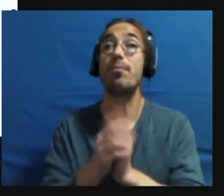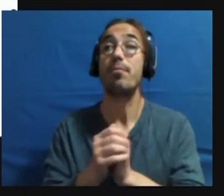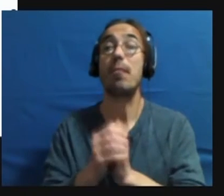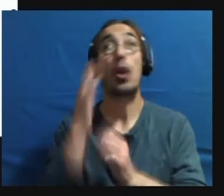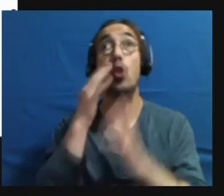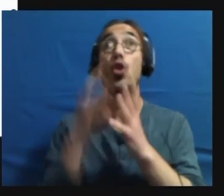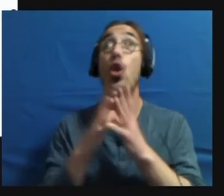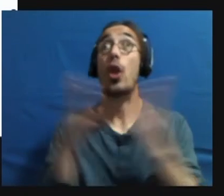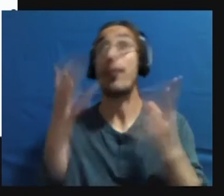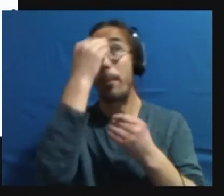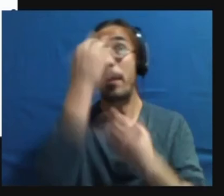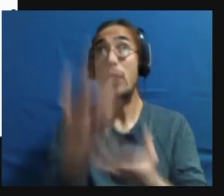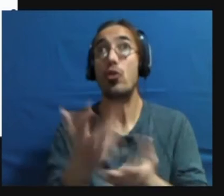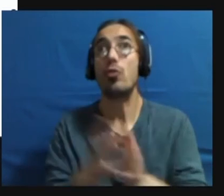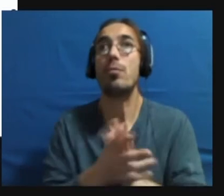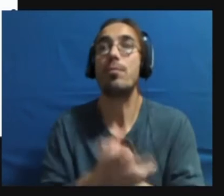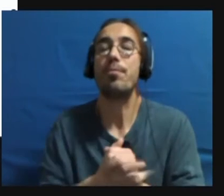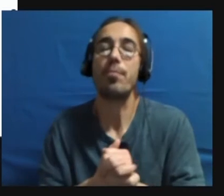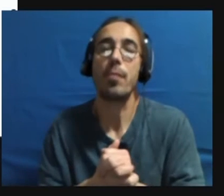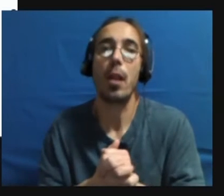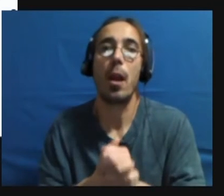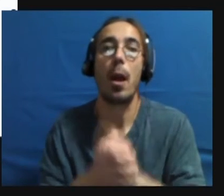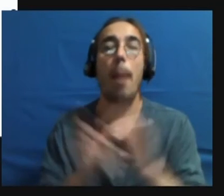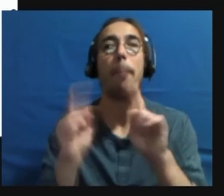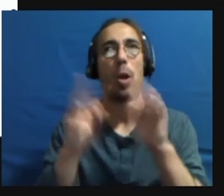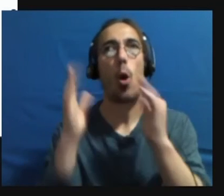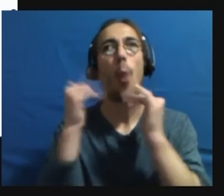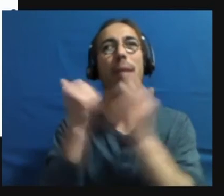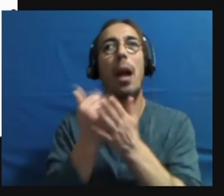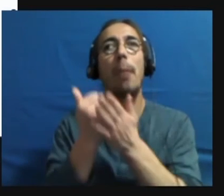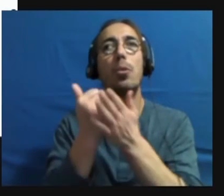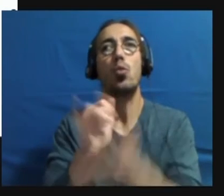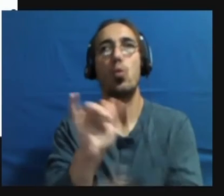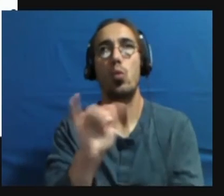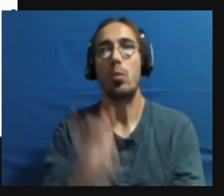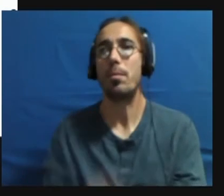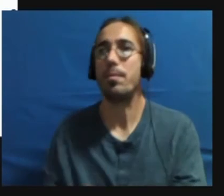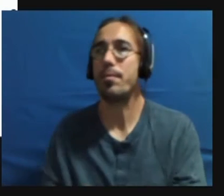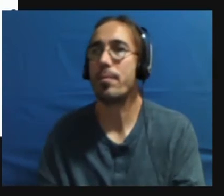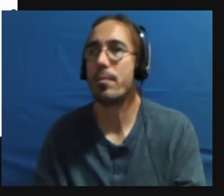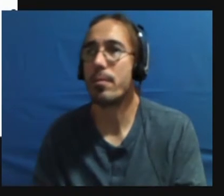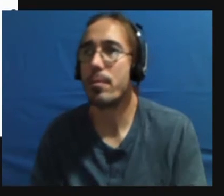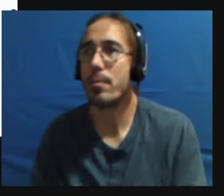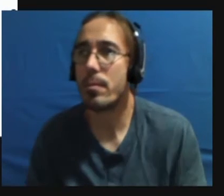of information, but I hope that that is helpful as a jumping off point.